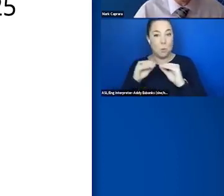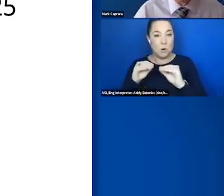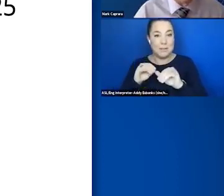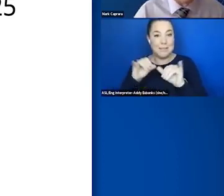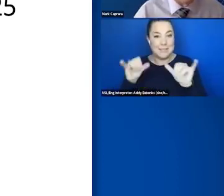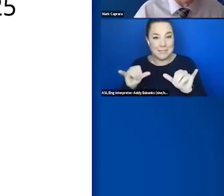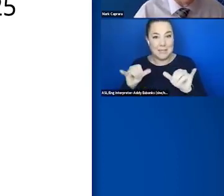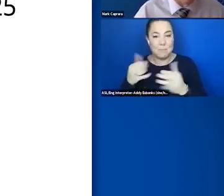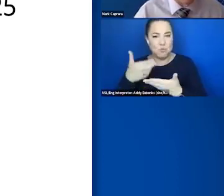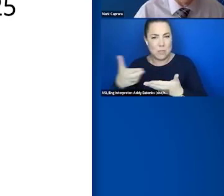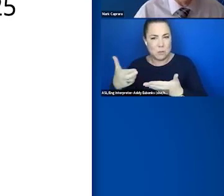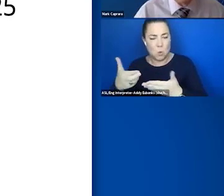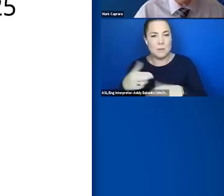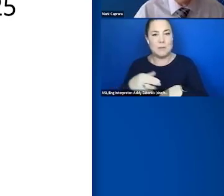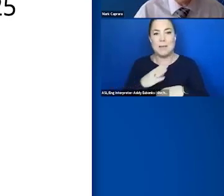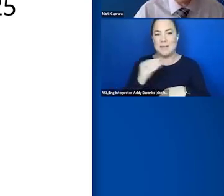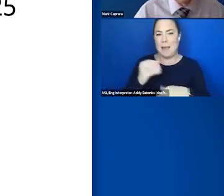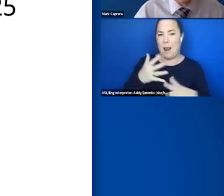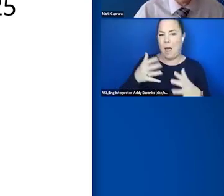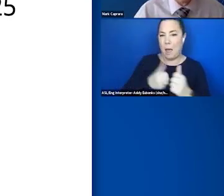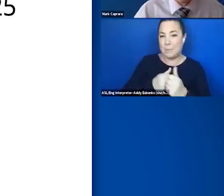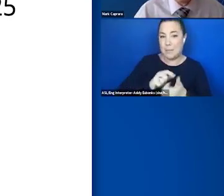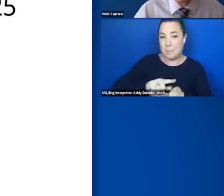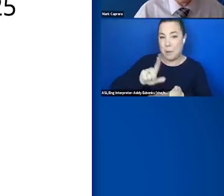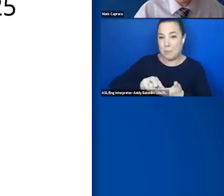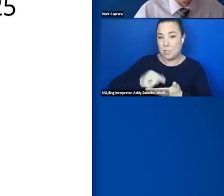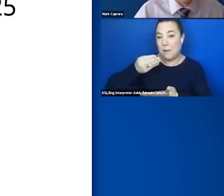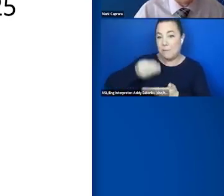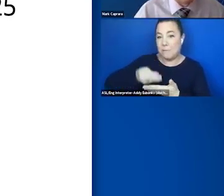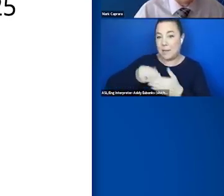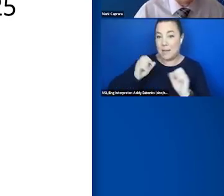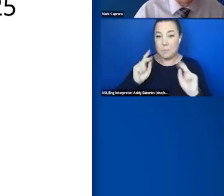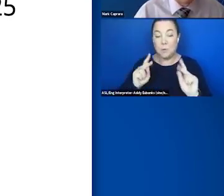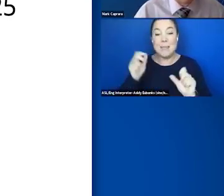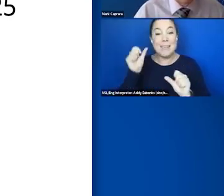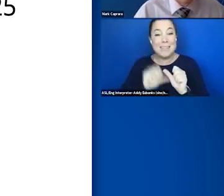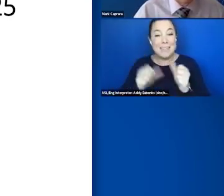an updated version of a section on review.